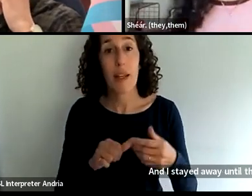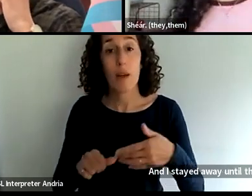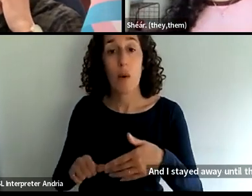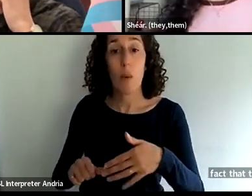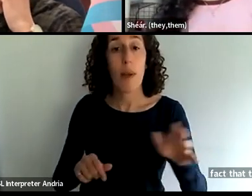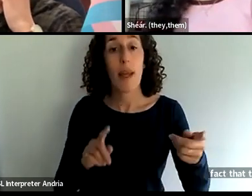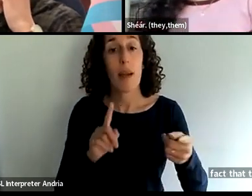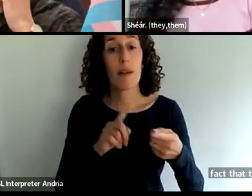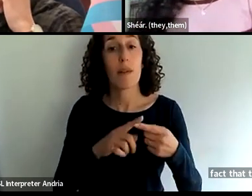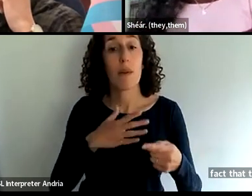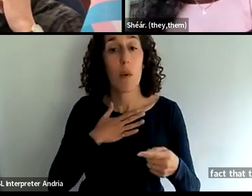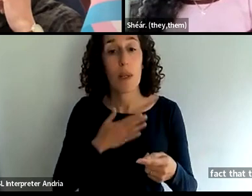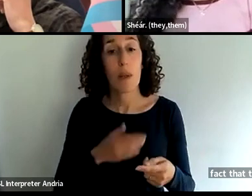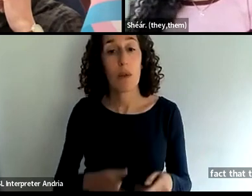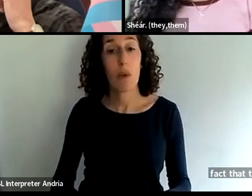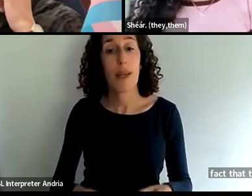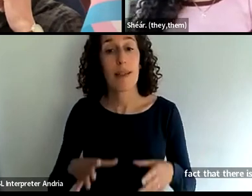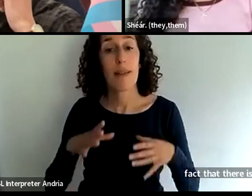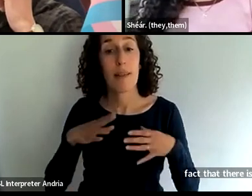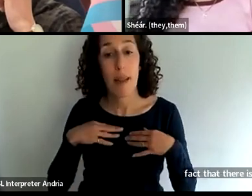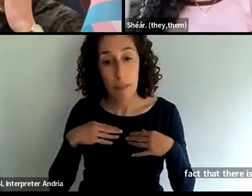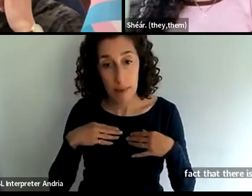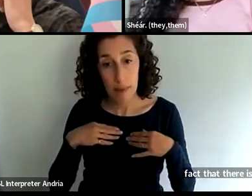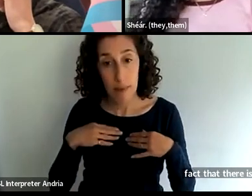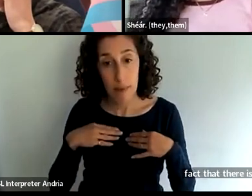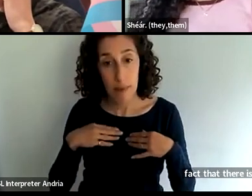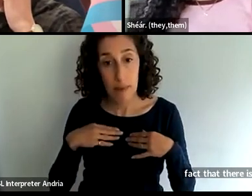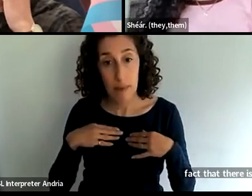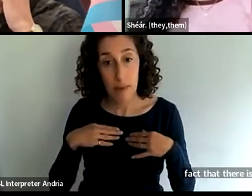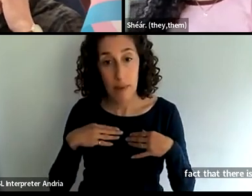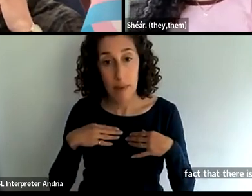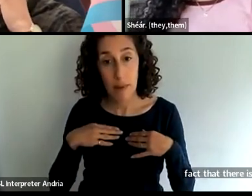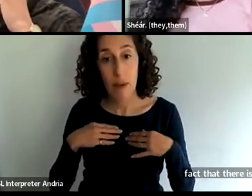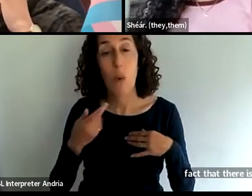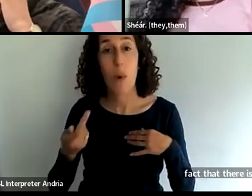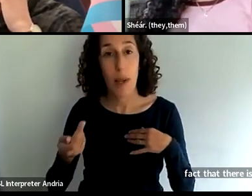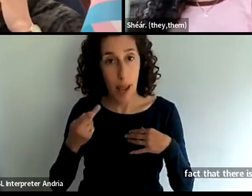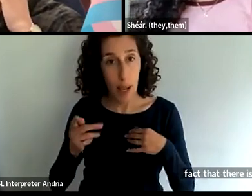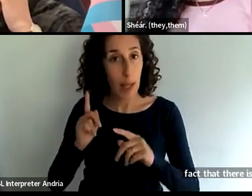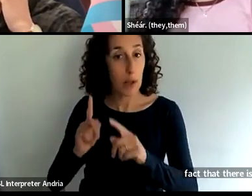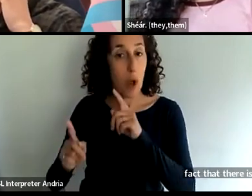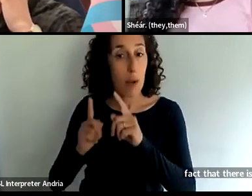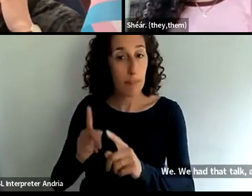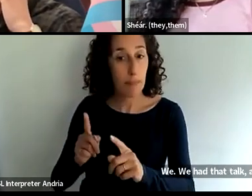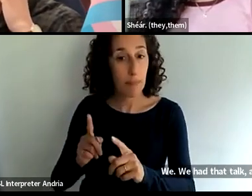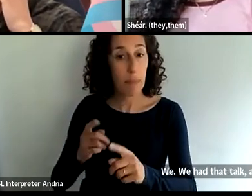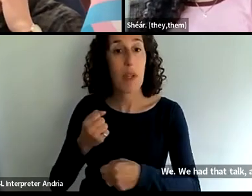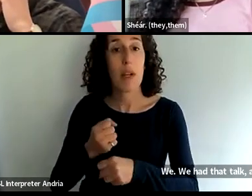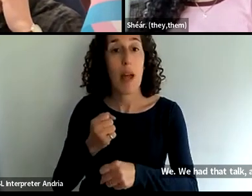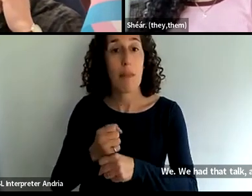we had to have a talk, and I made it clear to them. I will forego